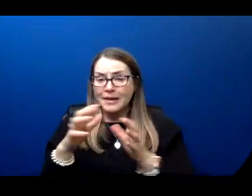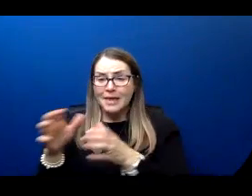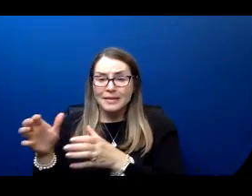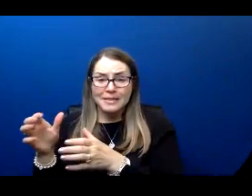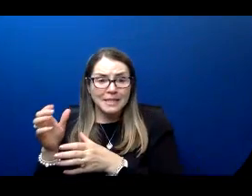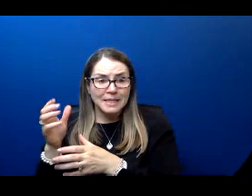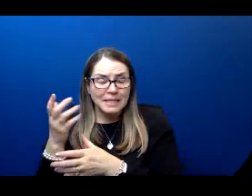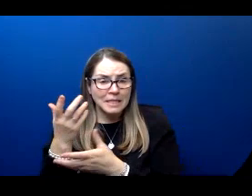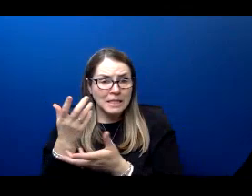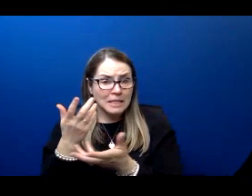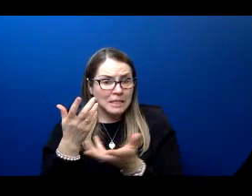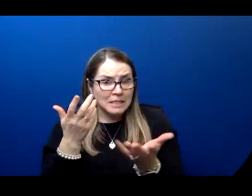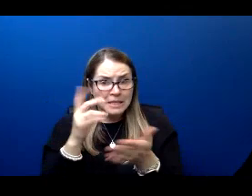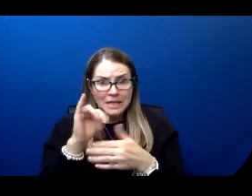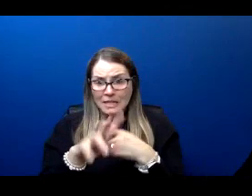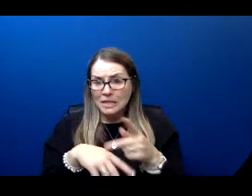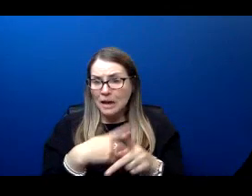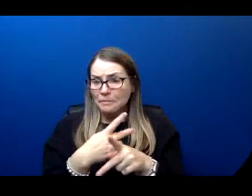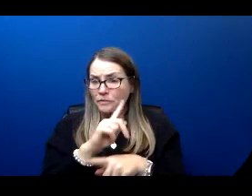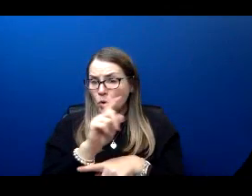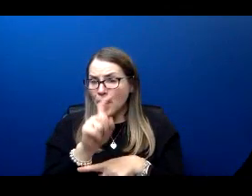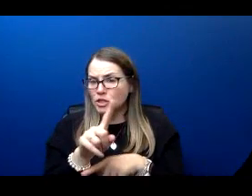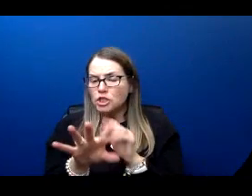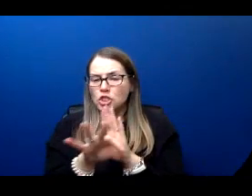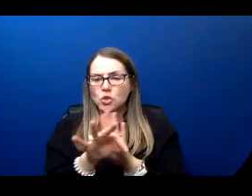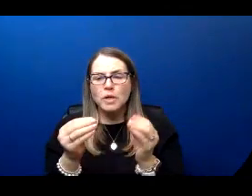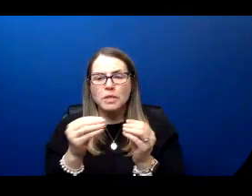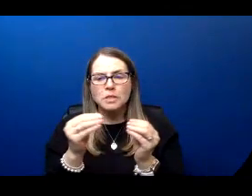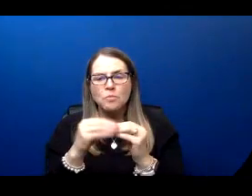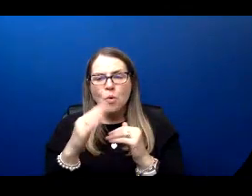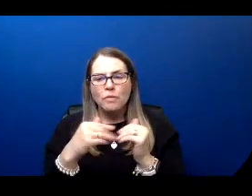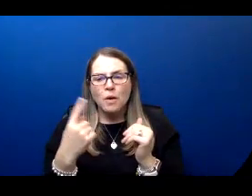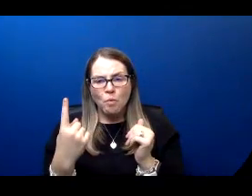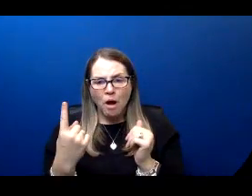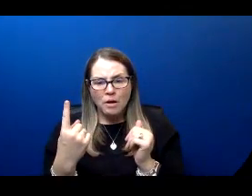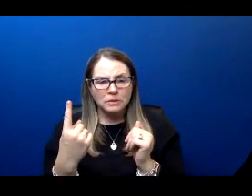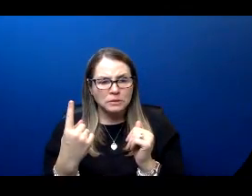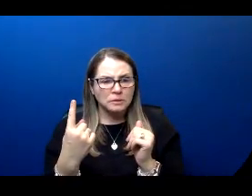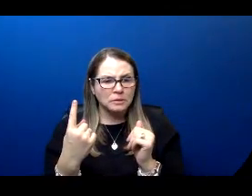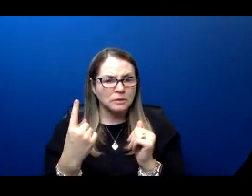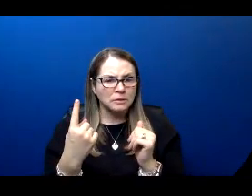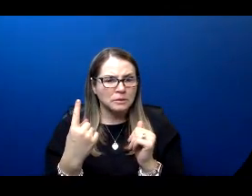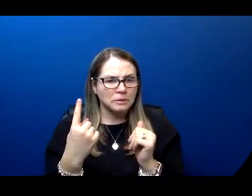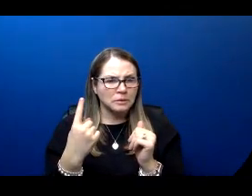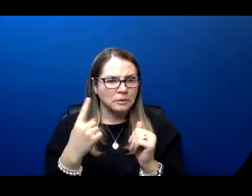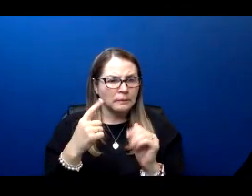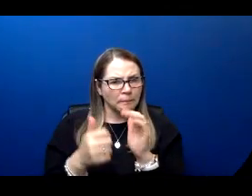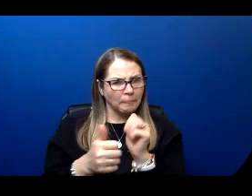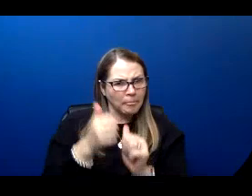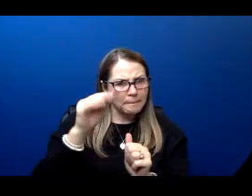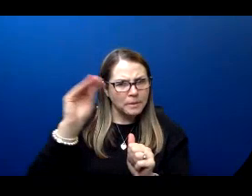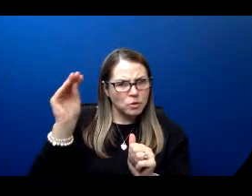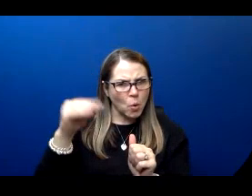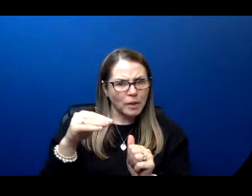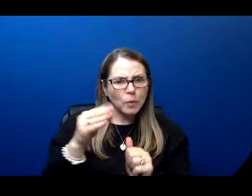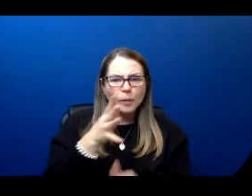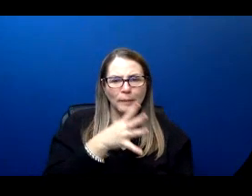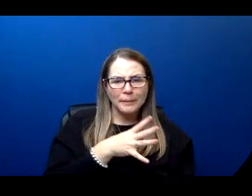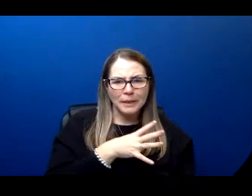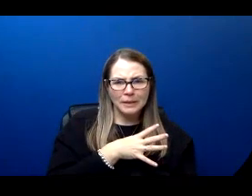question. So, some people chose more than one race. The majority of individuals that were interviewed were women. Everyone